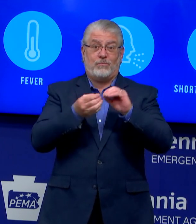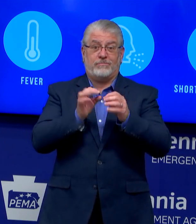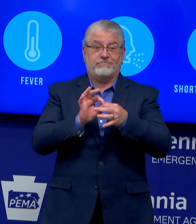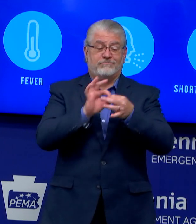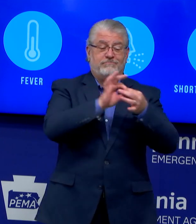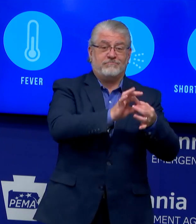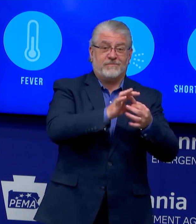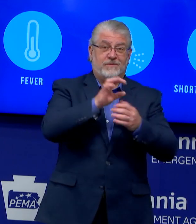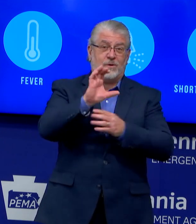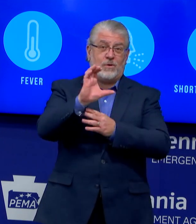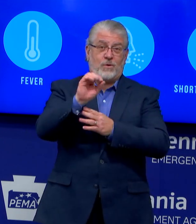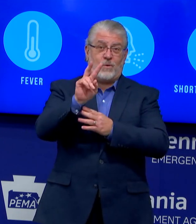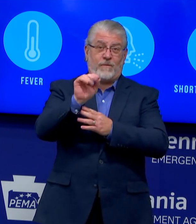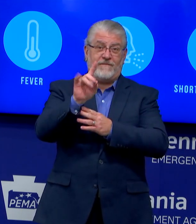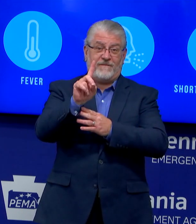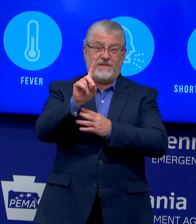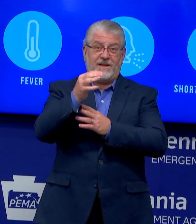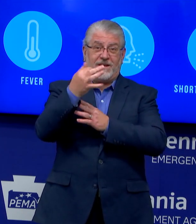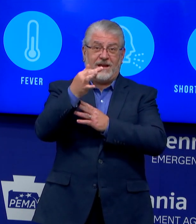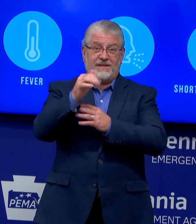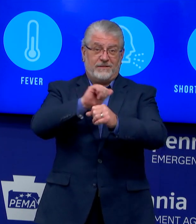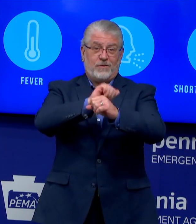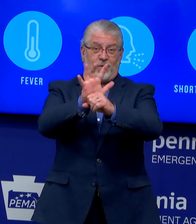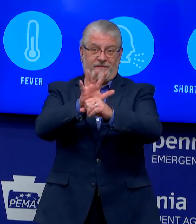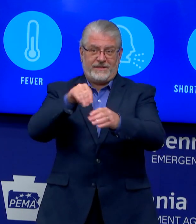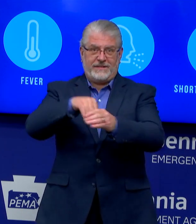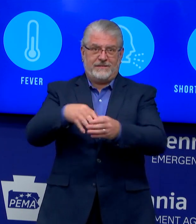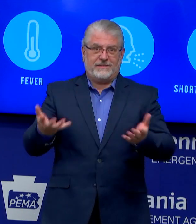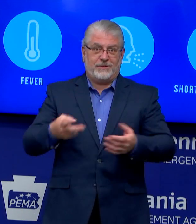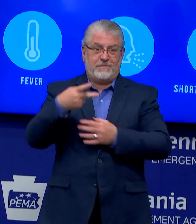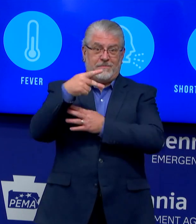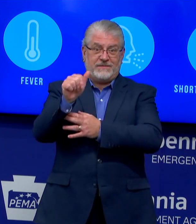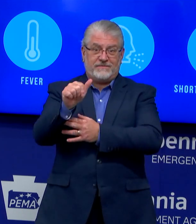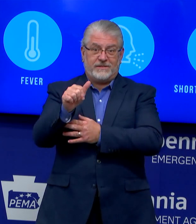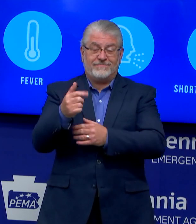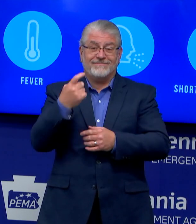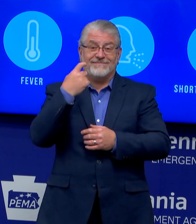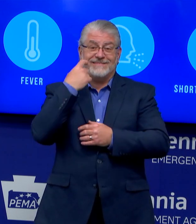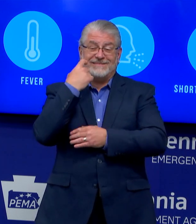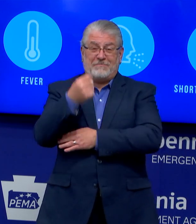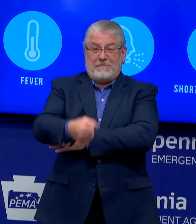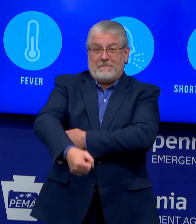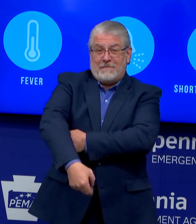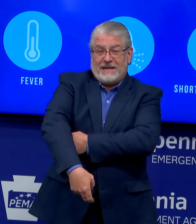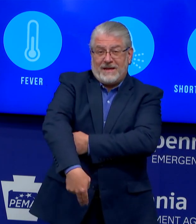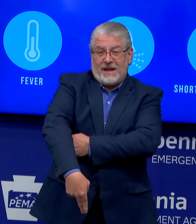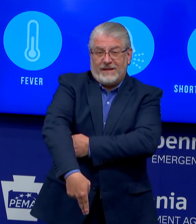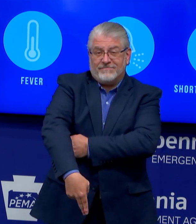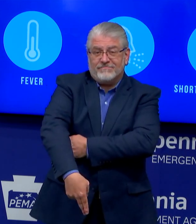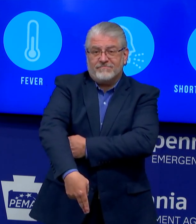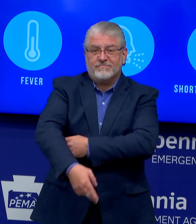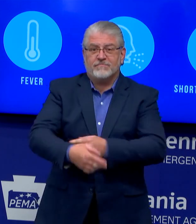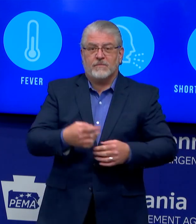COVID-19 in Pennsylvania. As of 12 a.m. this morning, we have